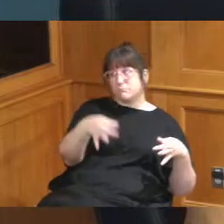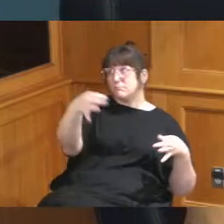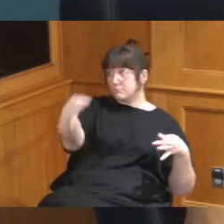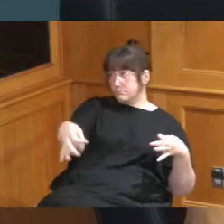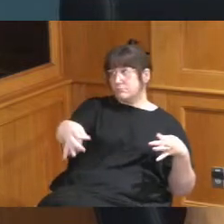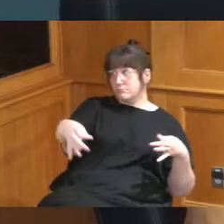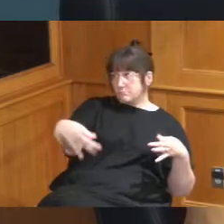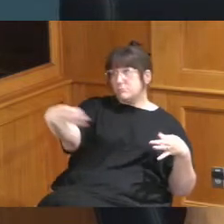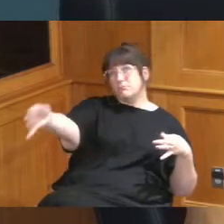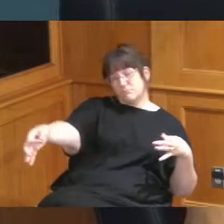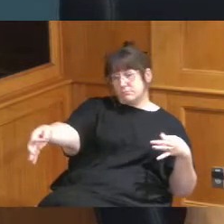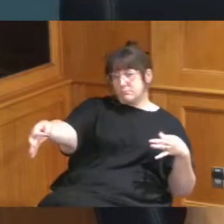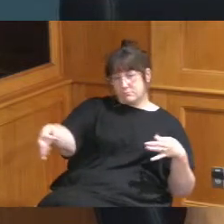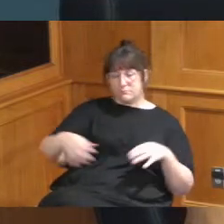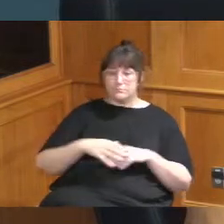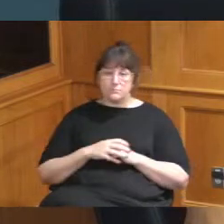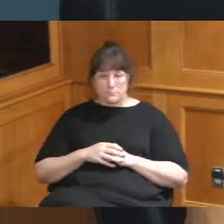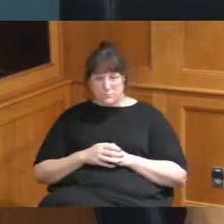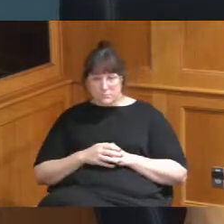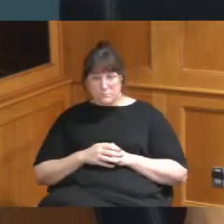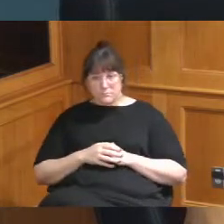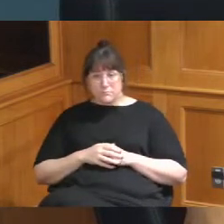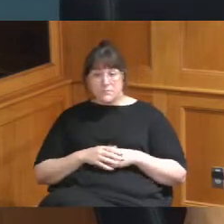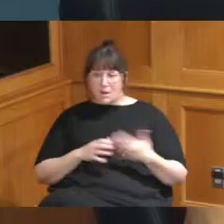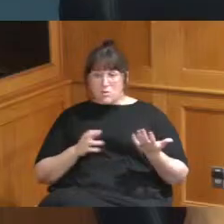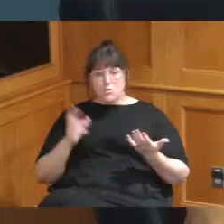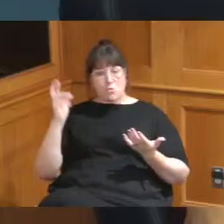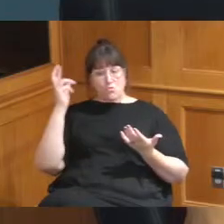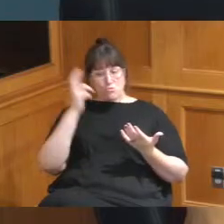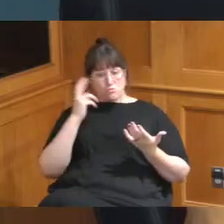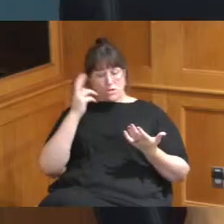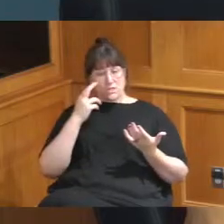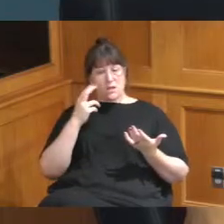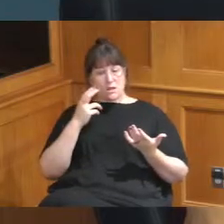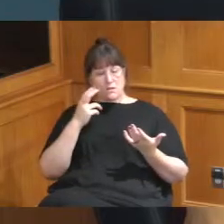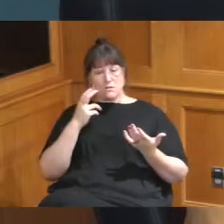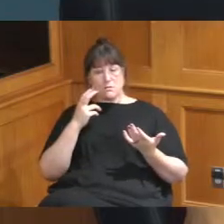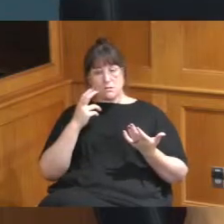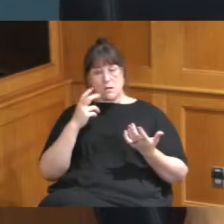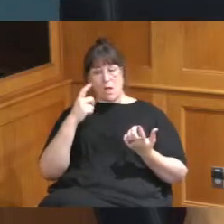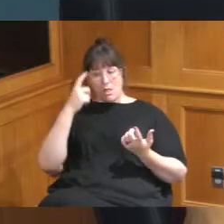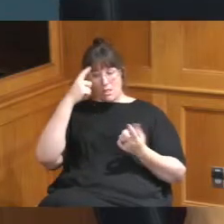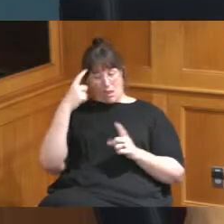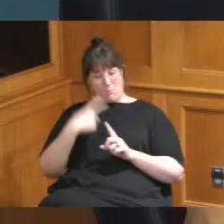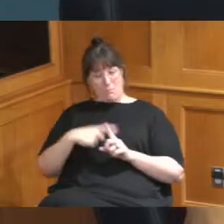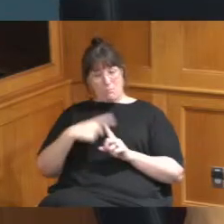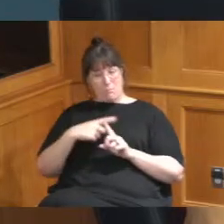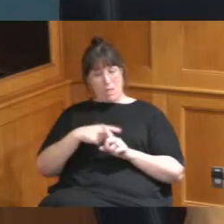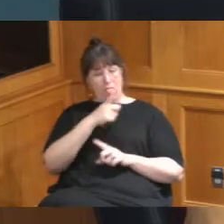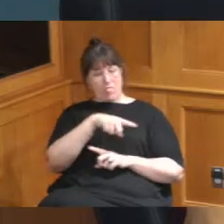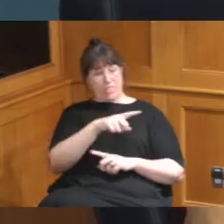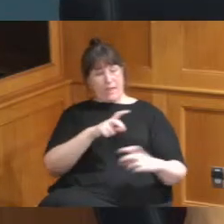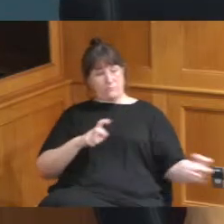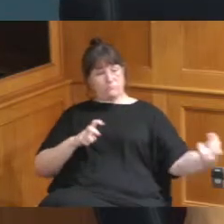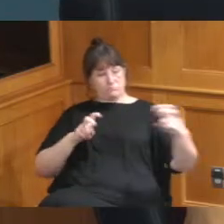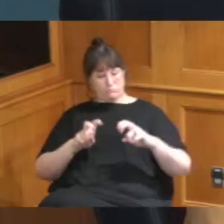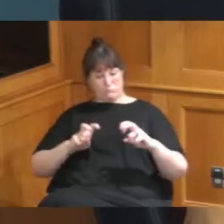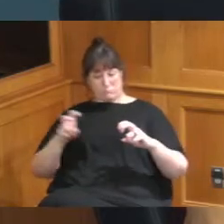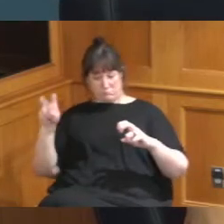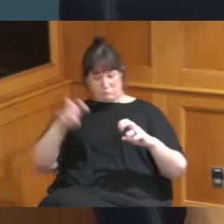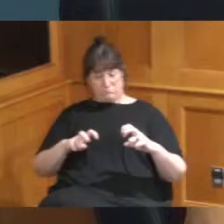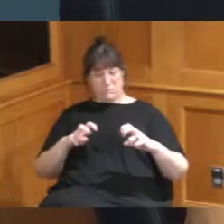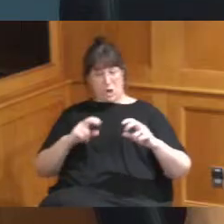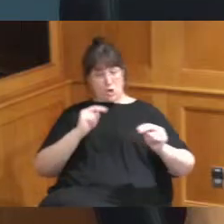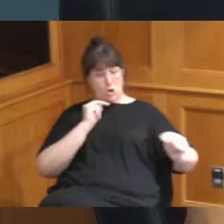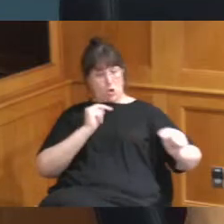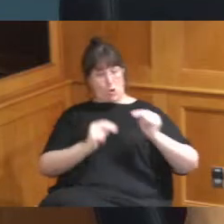is a reason to be optimistic that the Bengals are at the table with us negotiating these final